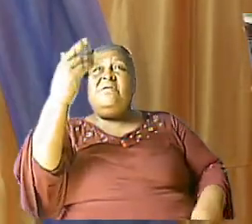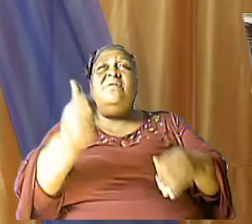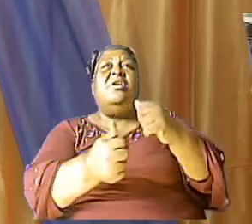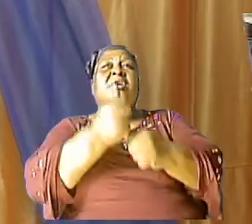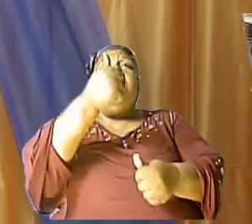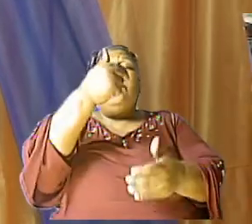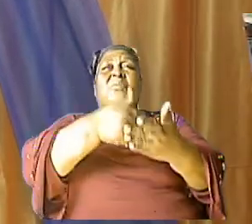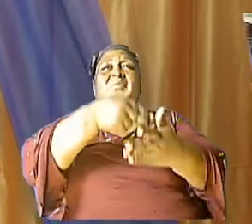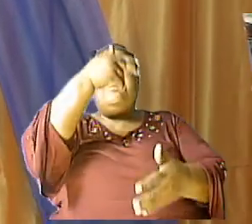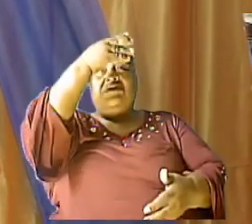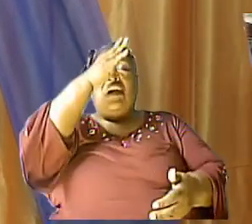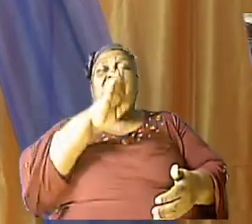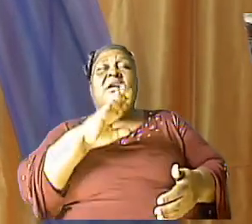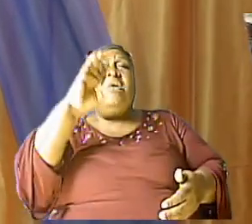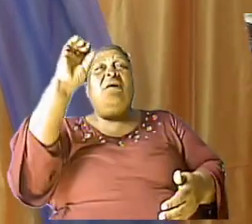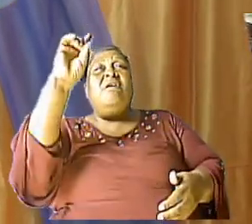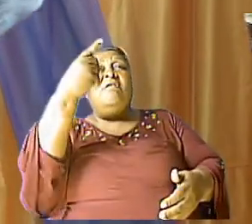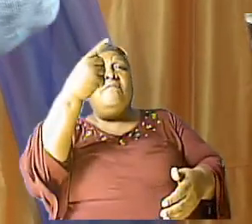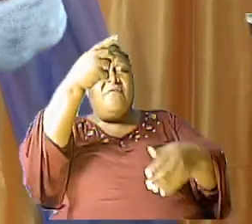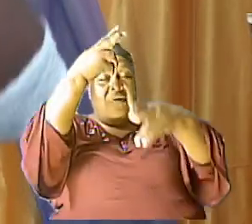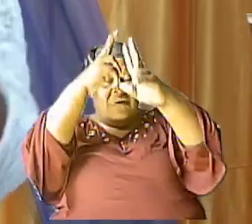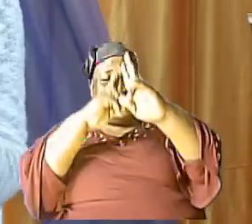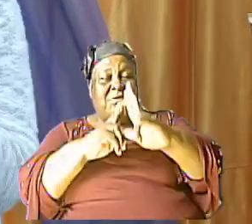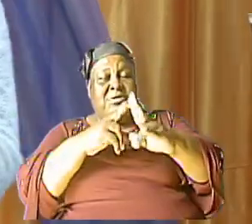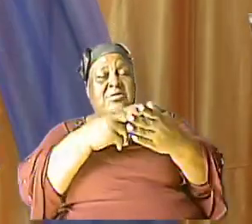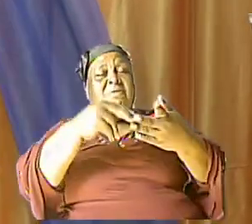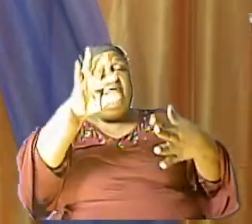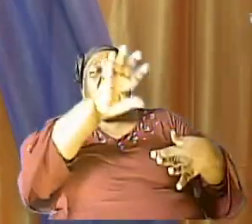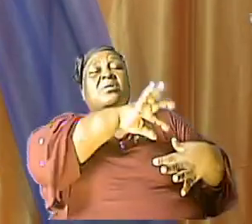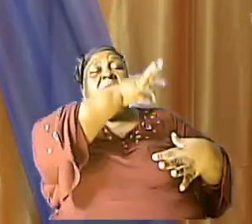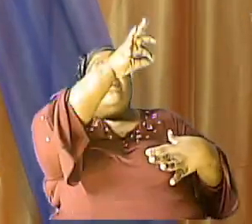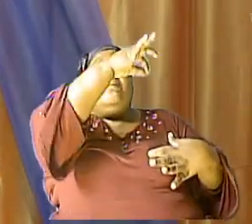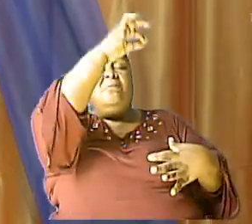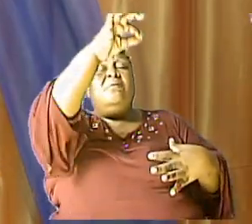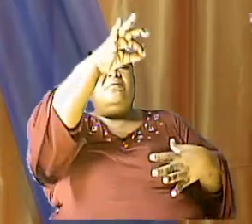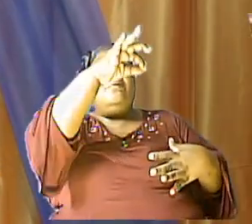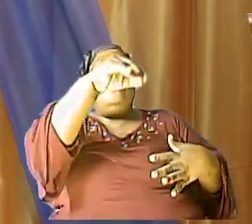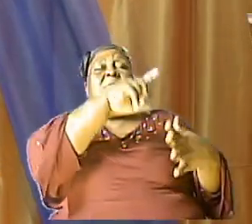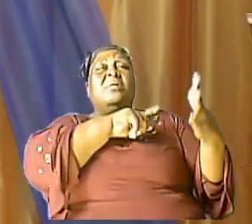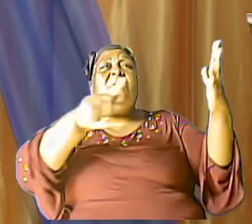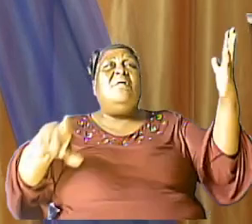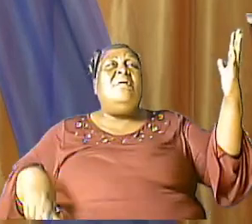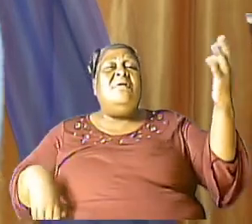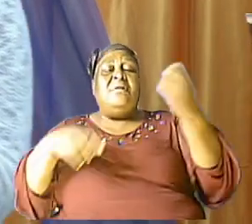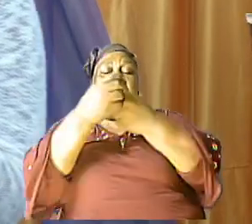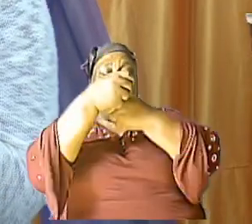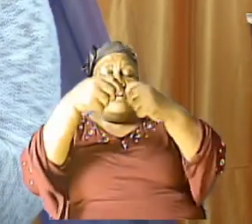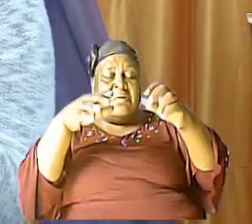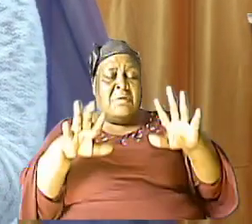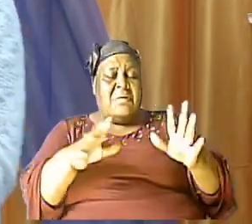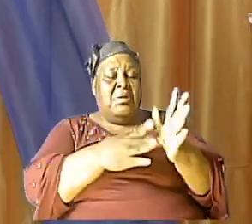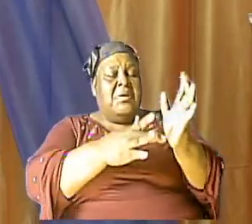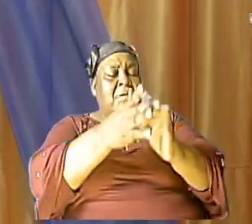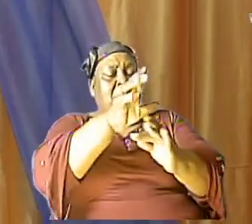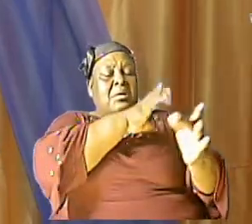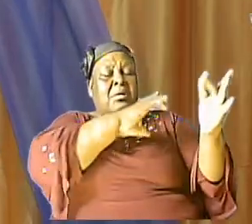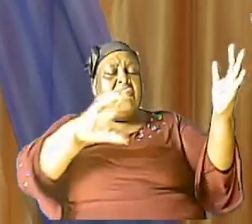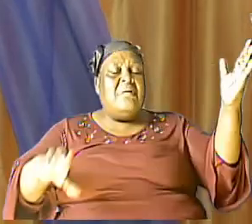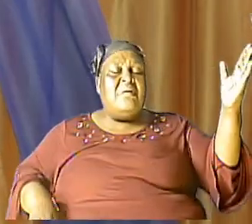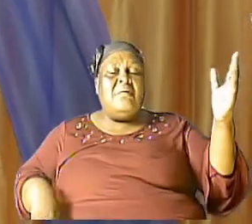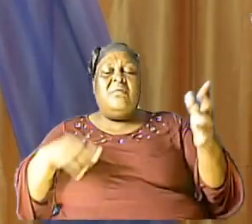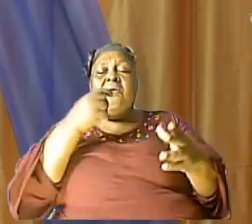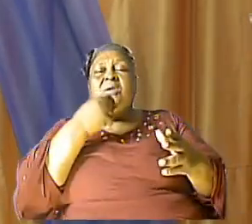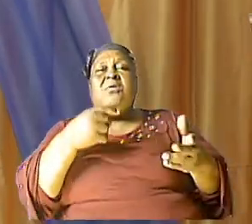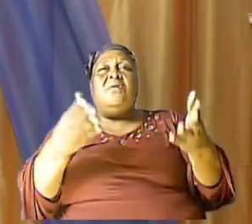High God. First, I want to give honor to the Holy Spirit, our Lord and our Savior, Jesus Christ, our